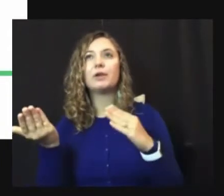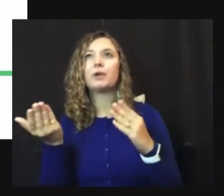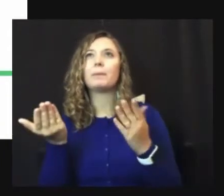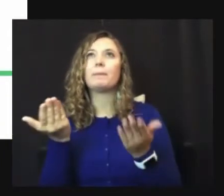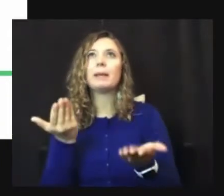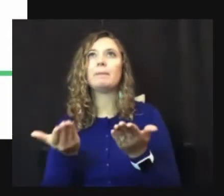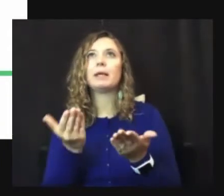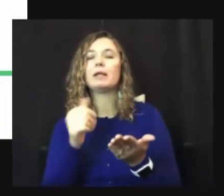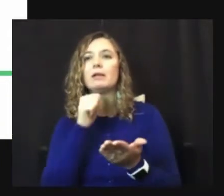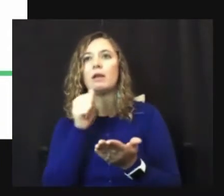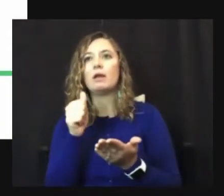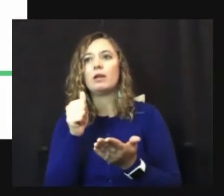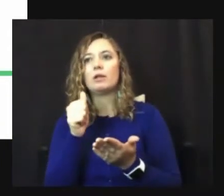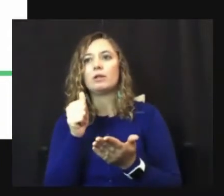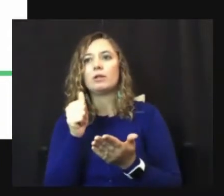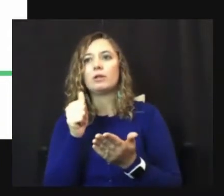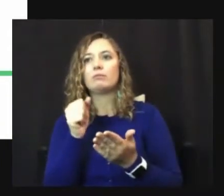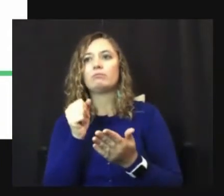fundamental.